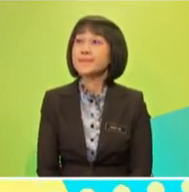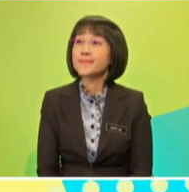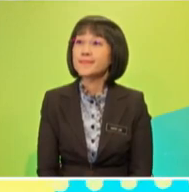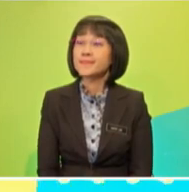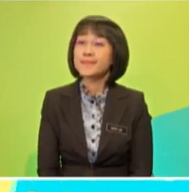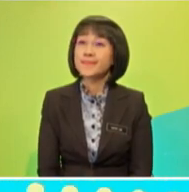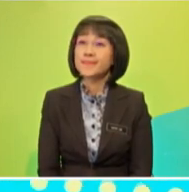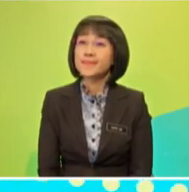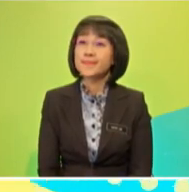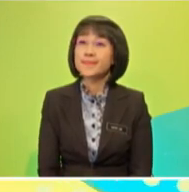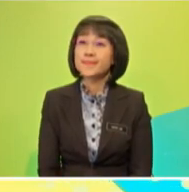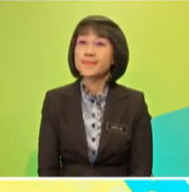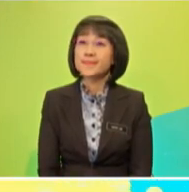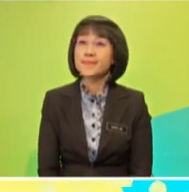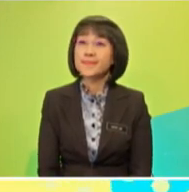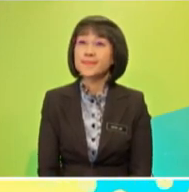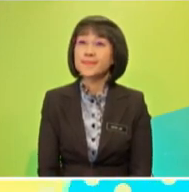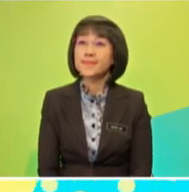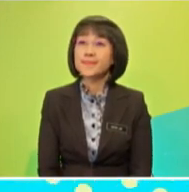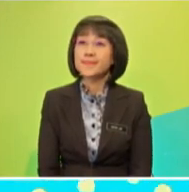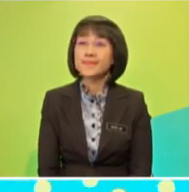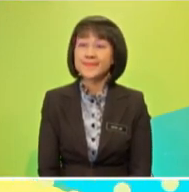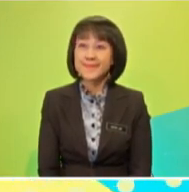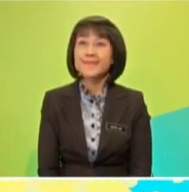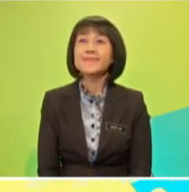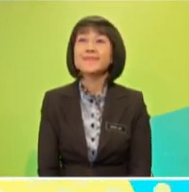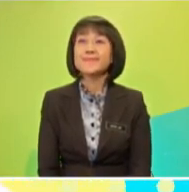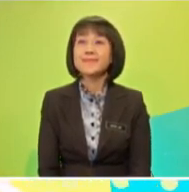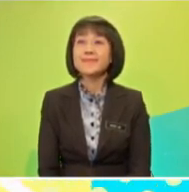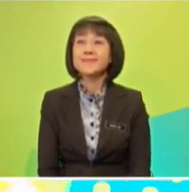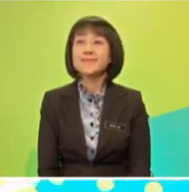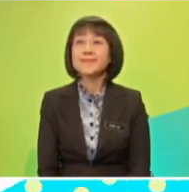Haris? You mean Aaron, teacher? Sorry, Aaron. Yeah.